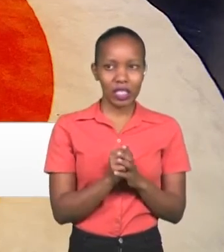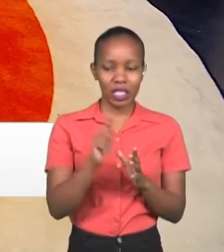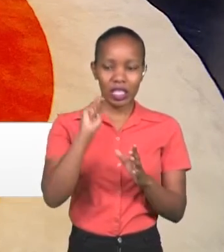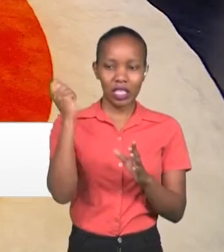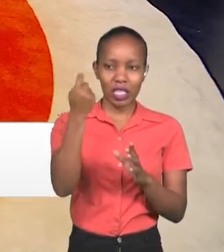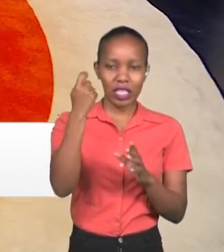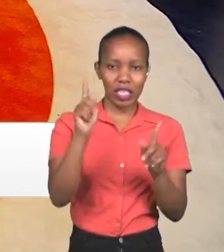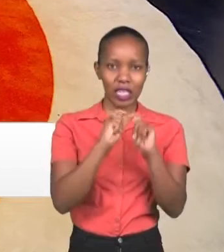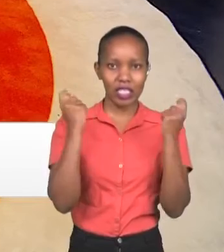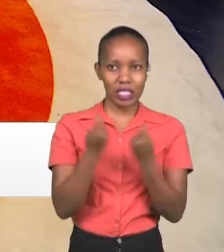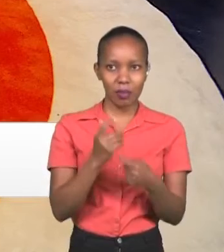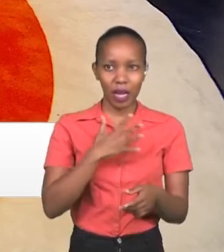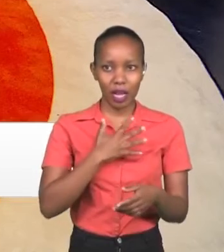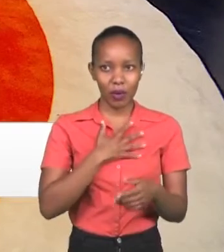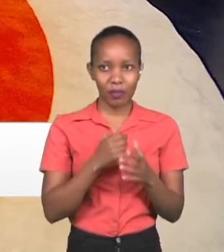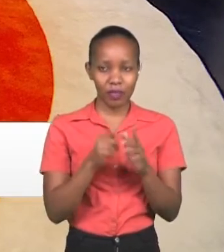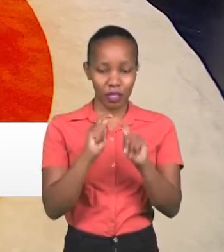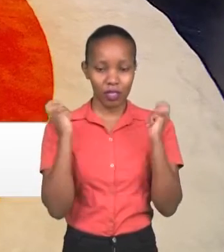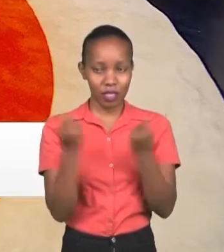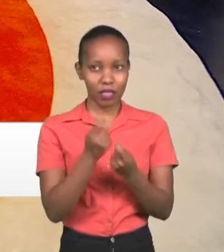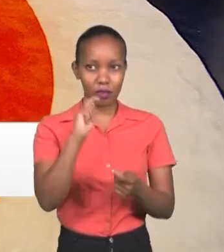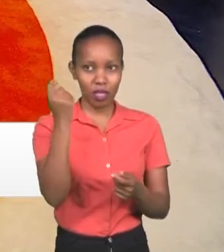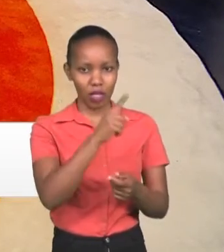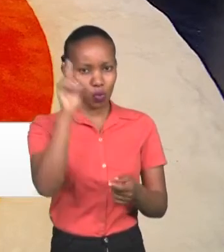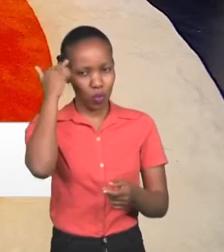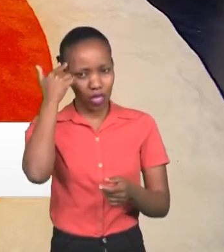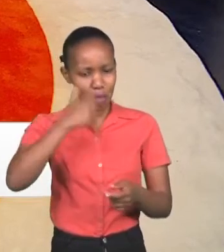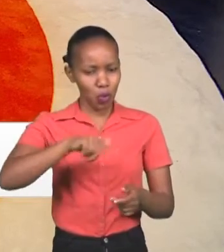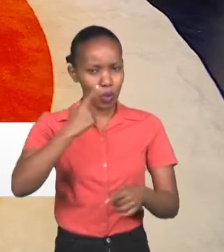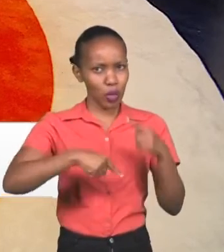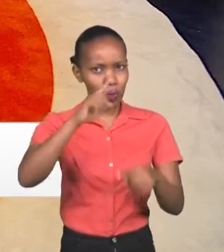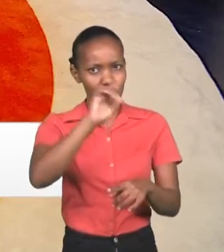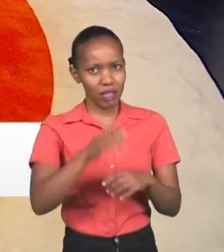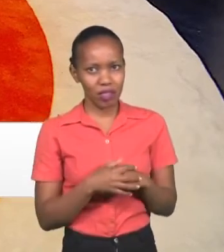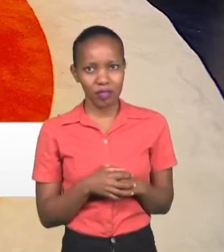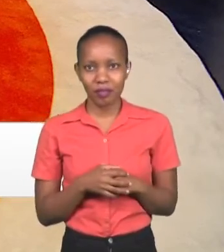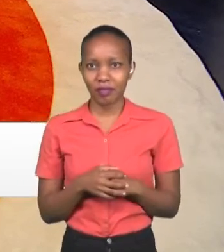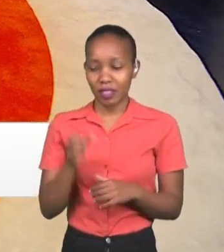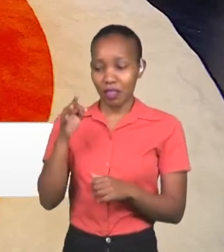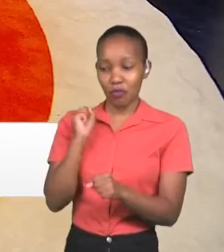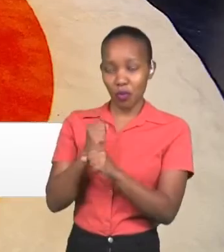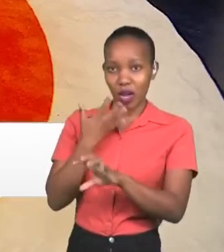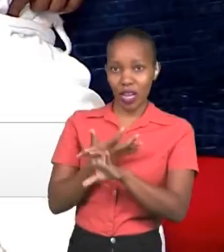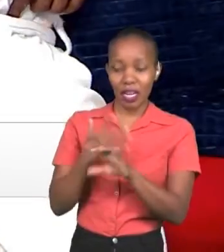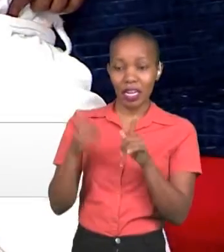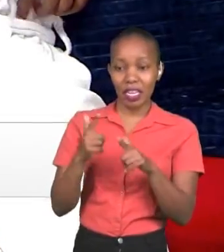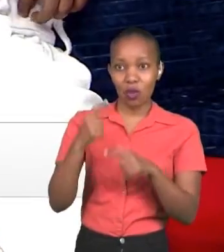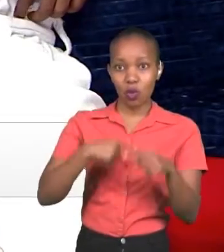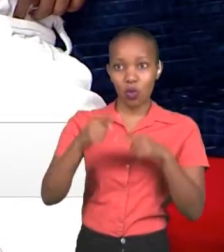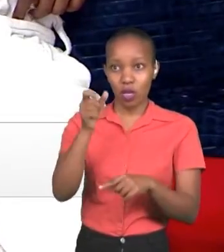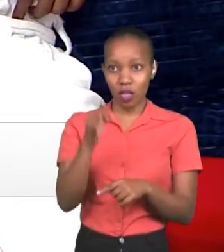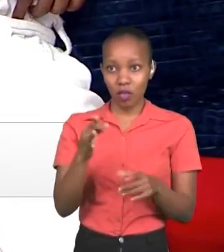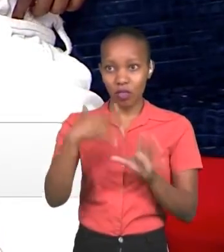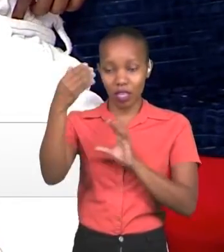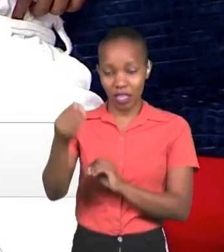pia anacheza pale. Team Kenya. Yeah. Do you think we'll hack? Yeah, tukiwa na bidii na tuna wakitupatia tickets za